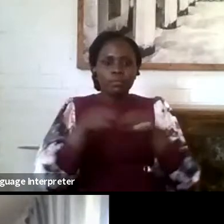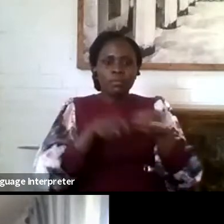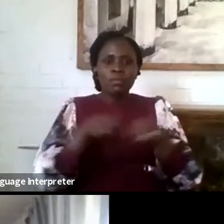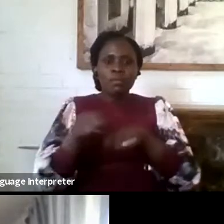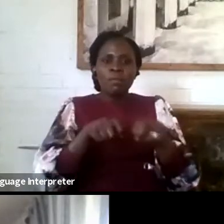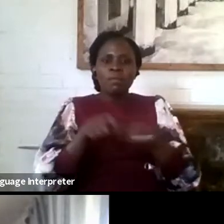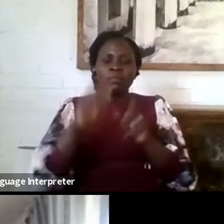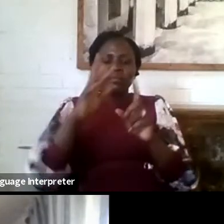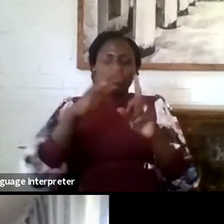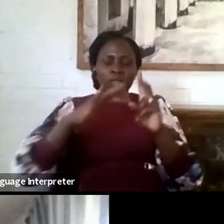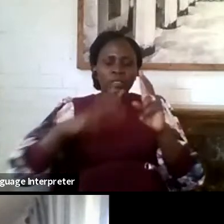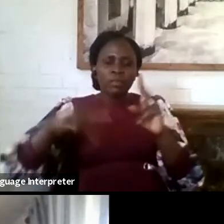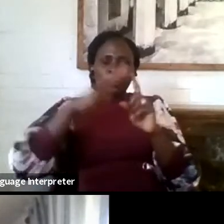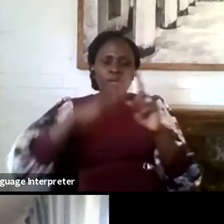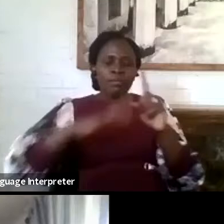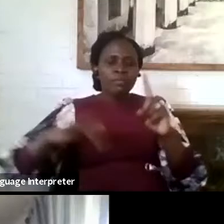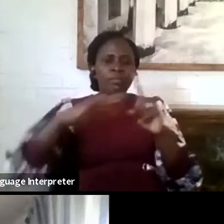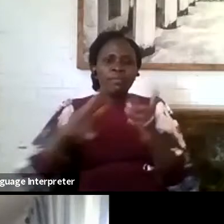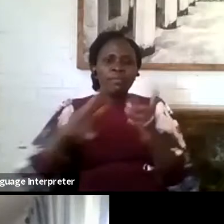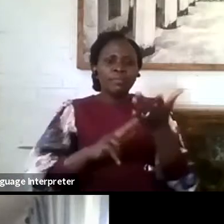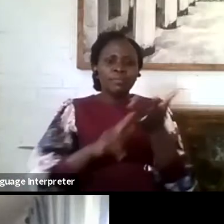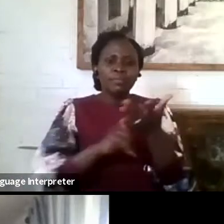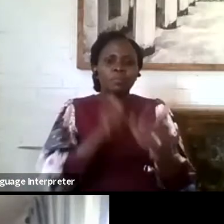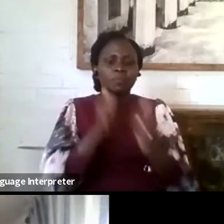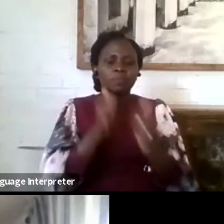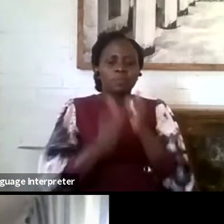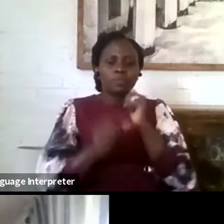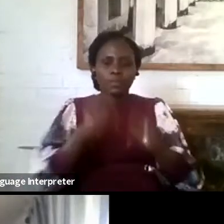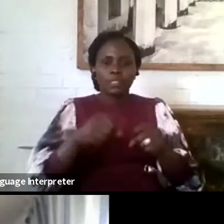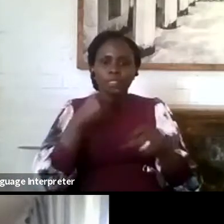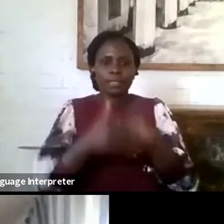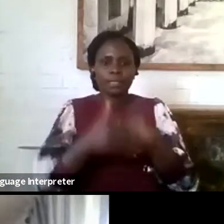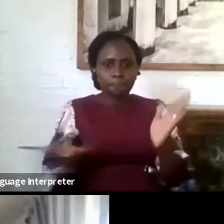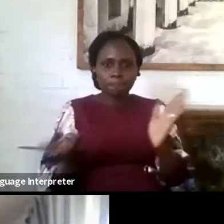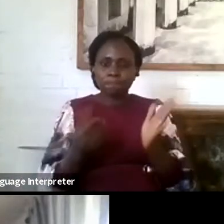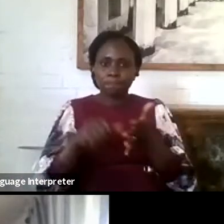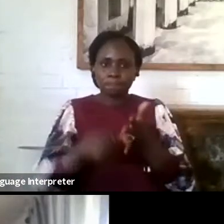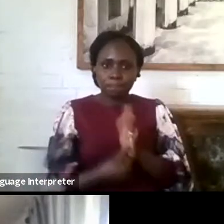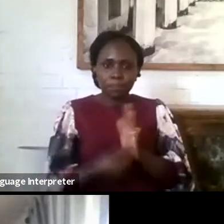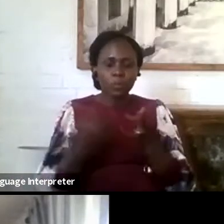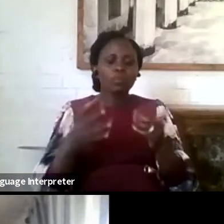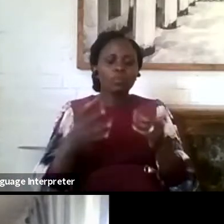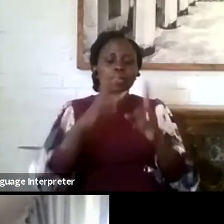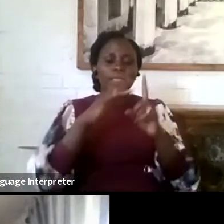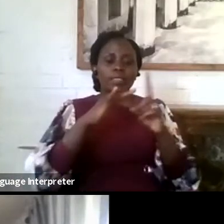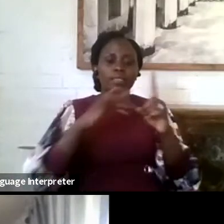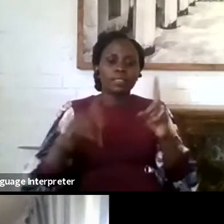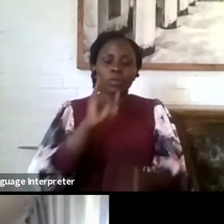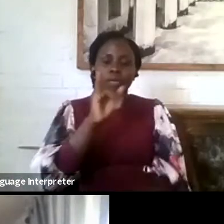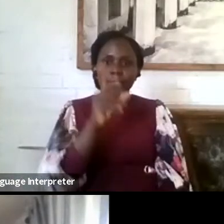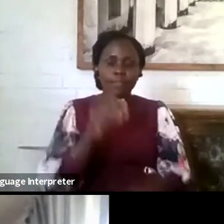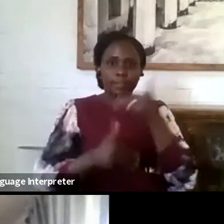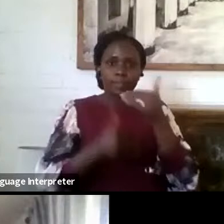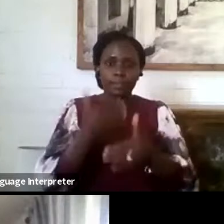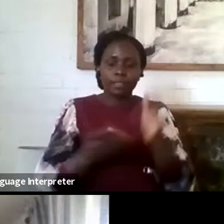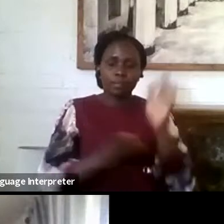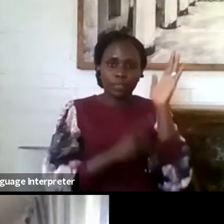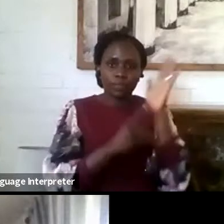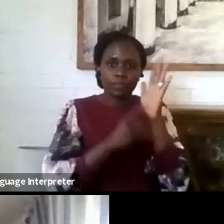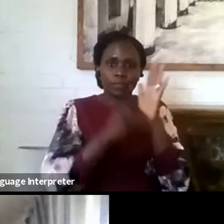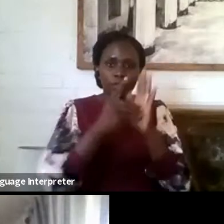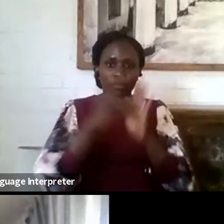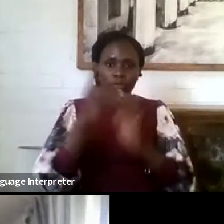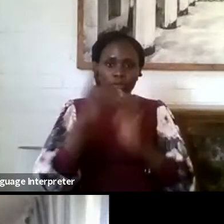clarity. There should be no ambiguities. Hence, digital ID systems are developing faster than the regulatory